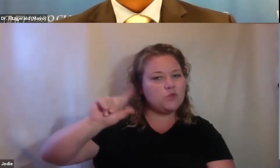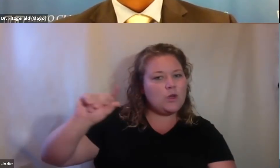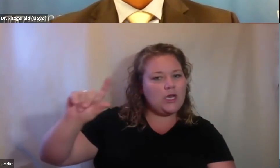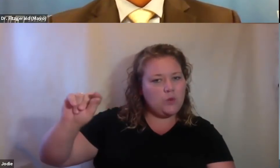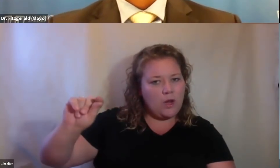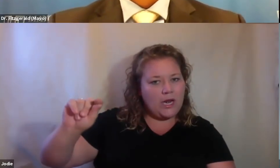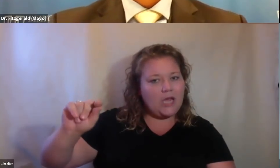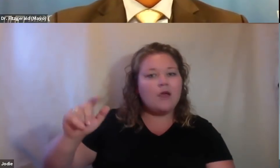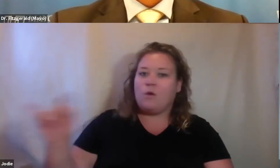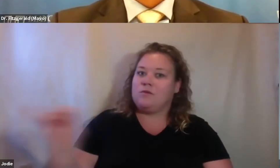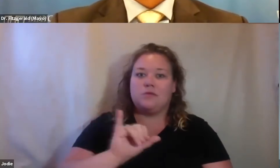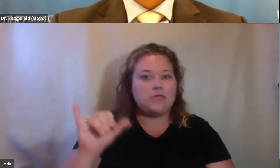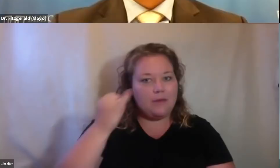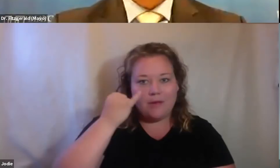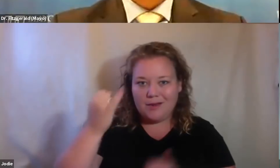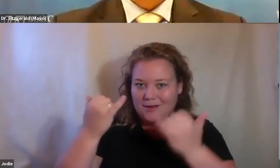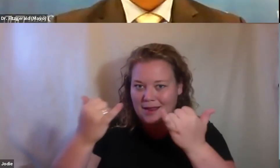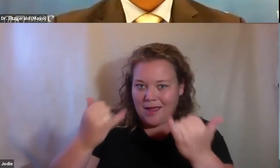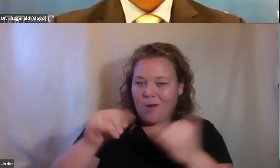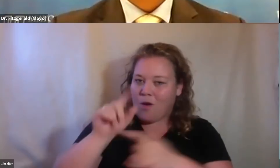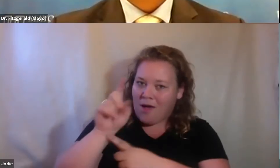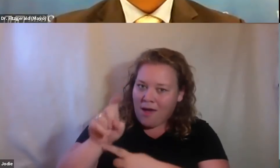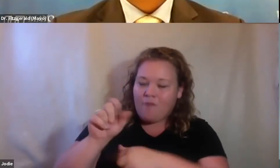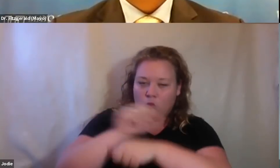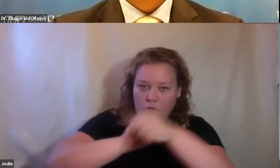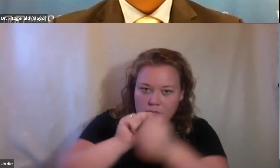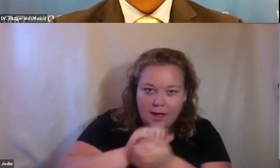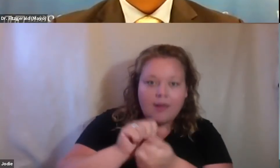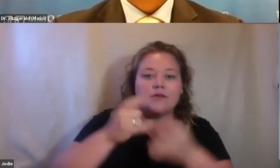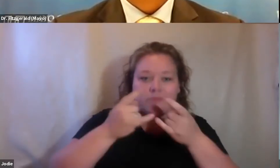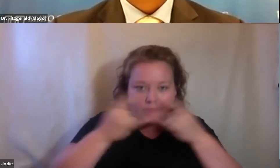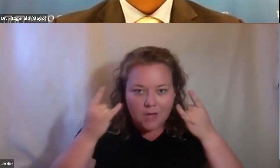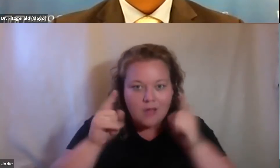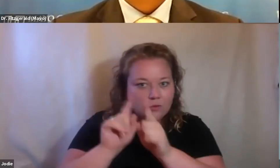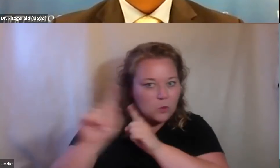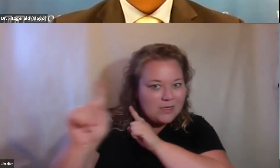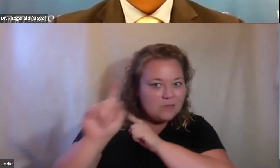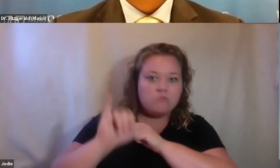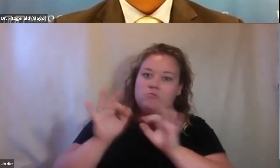case today. So with that, I'll close my comments and turn it back over to Jen.